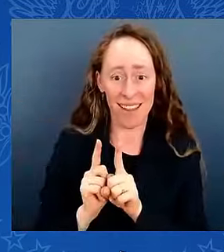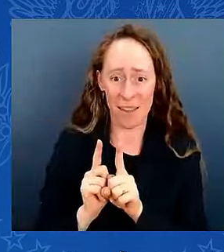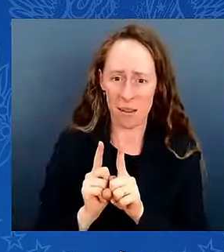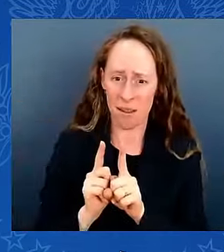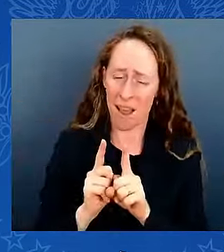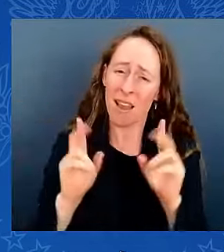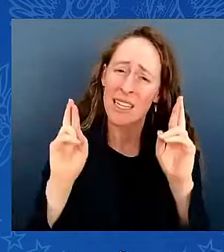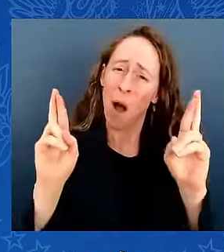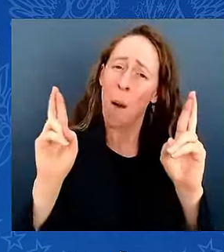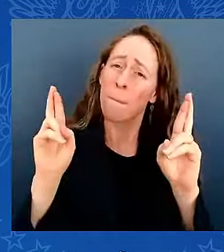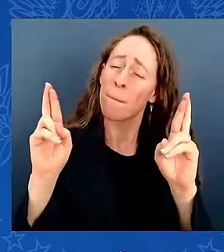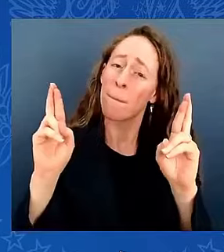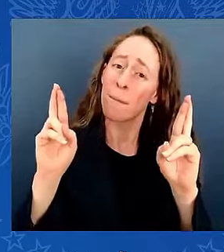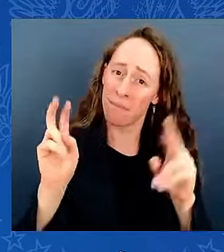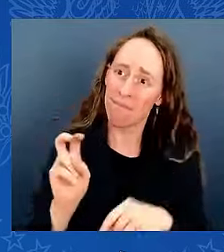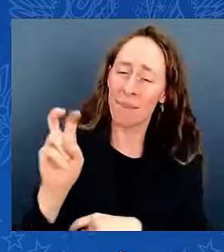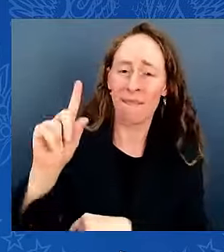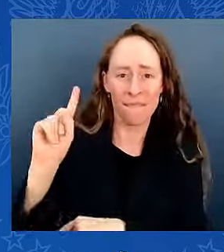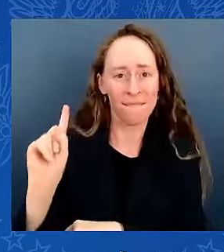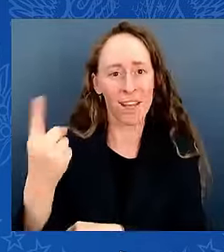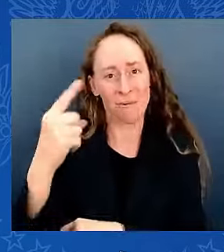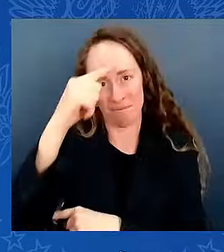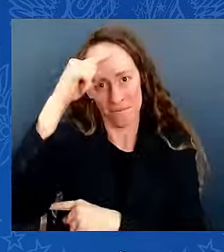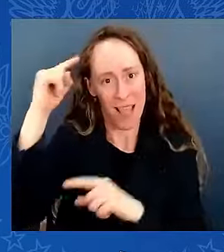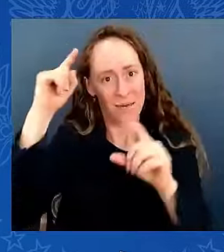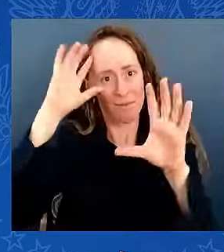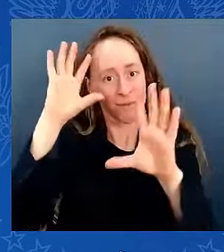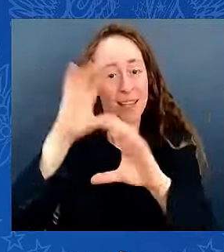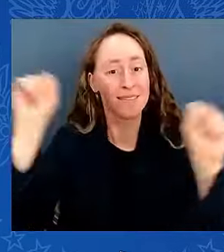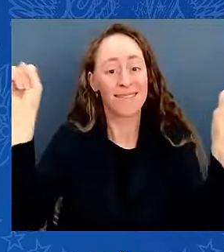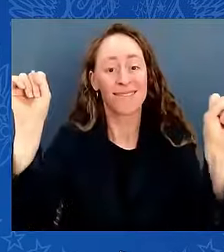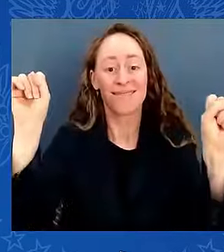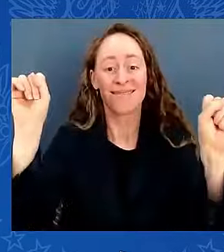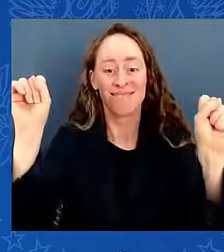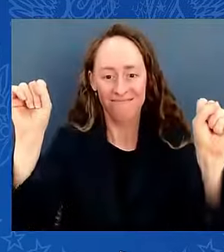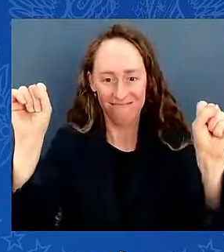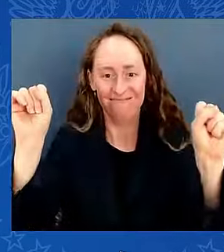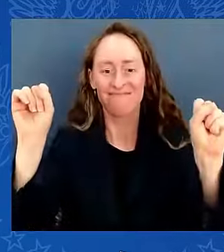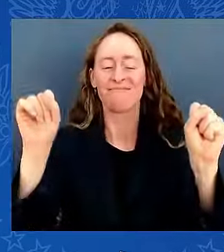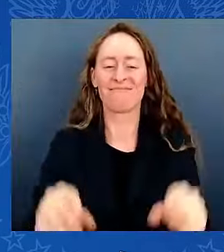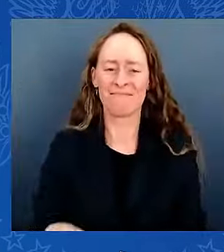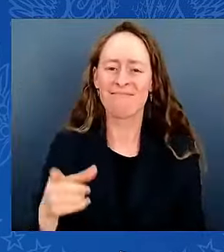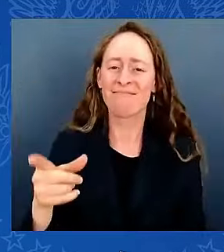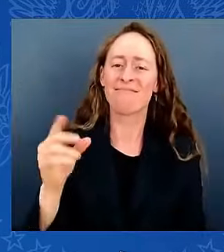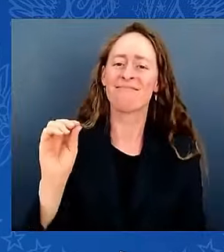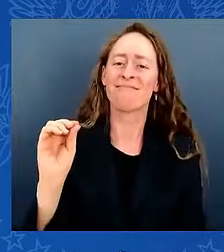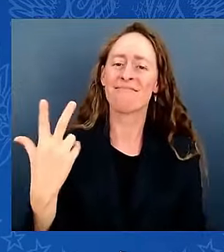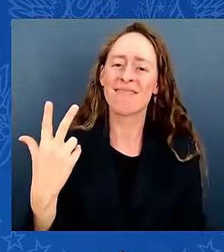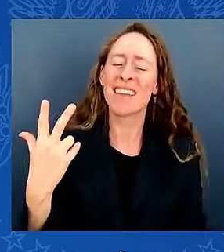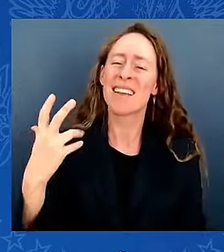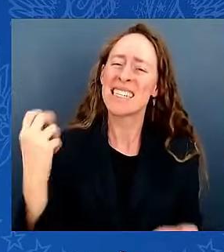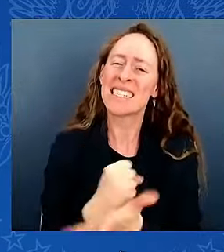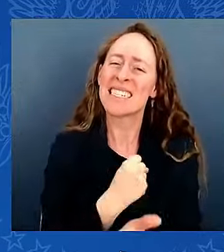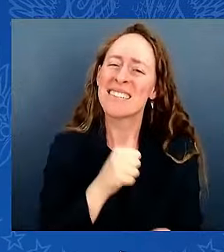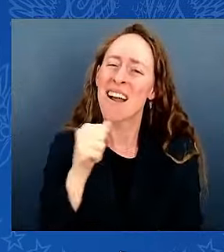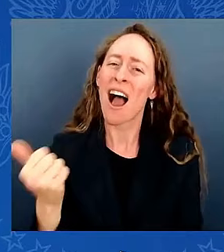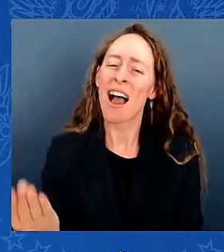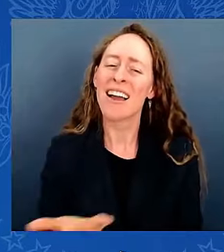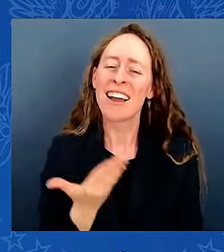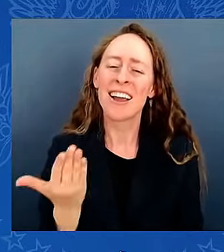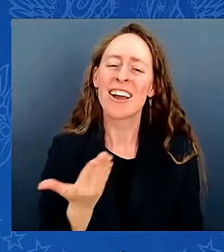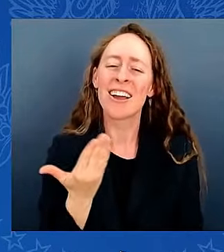Kamala wanted to be here today, but she's traveling. She couldn't be here. But she's always there with us. We'll always be there for her.